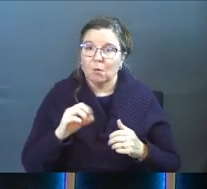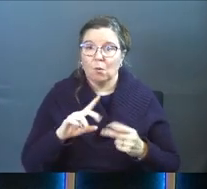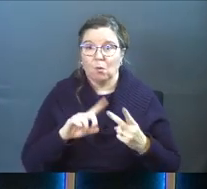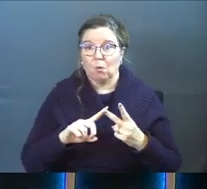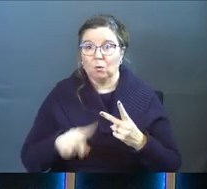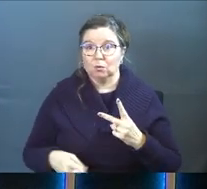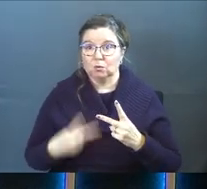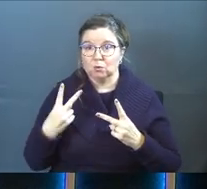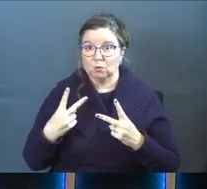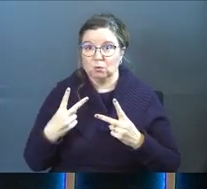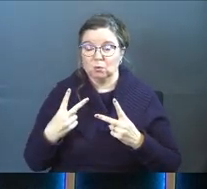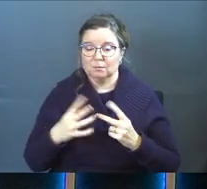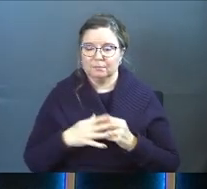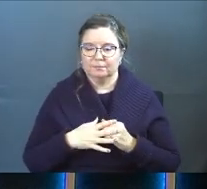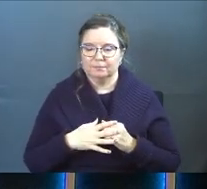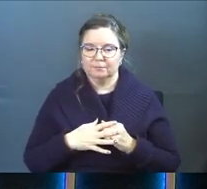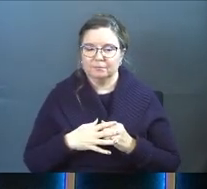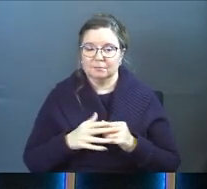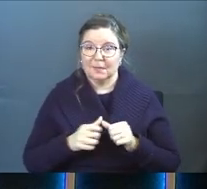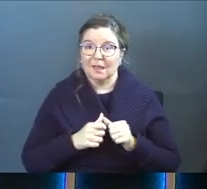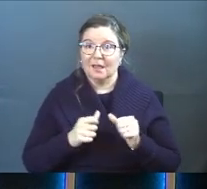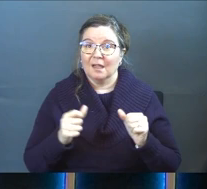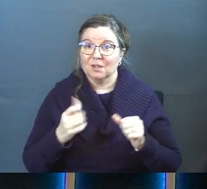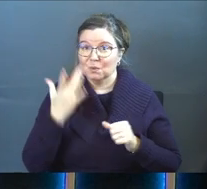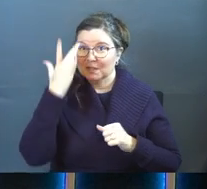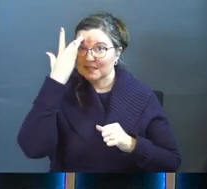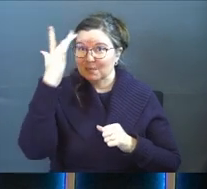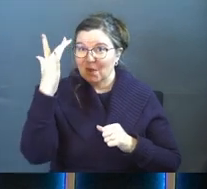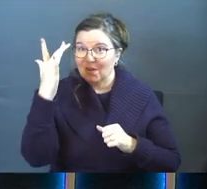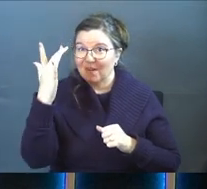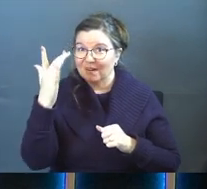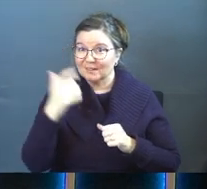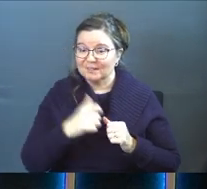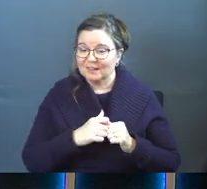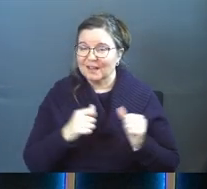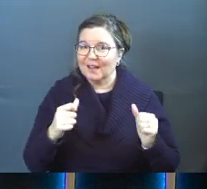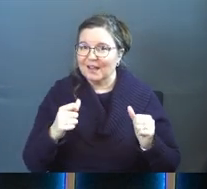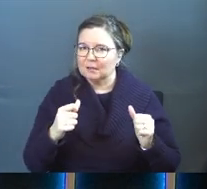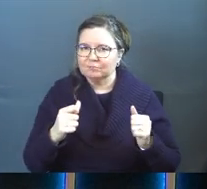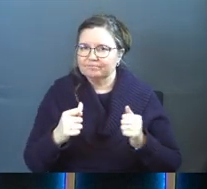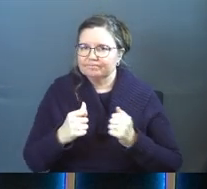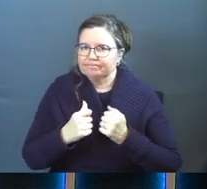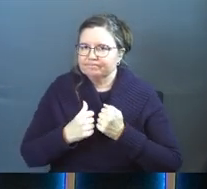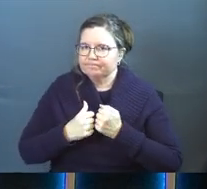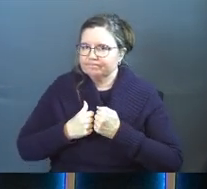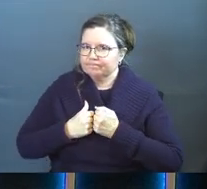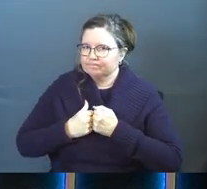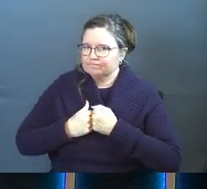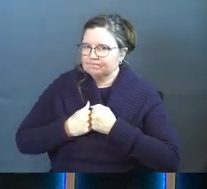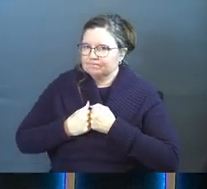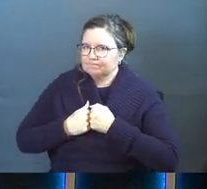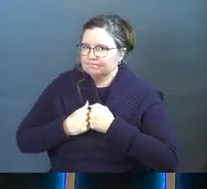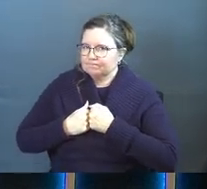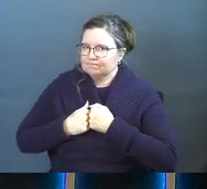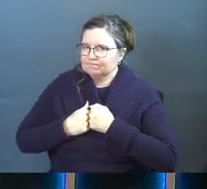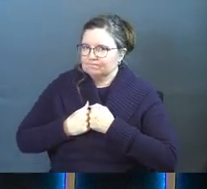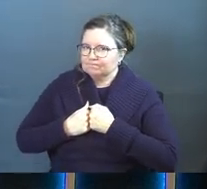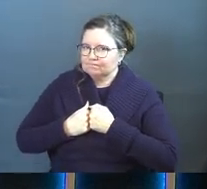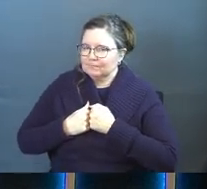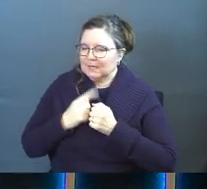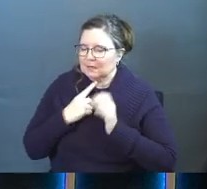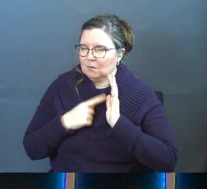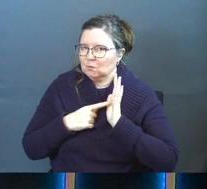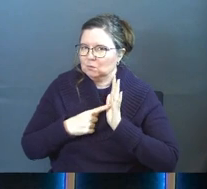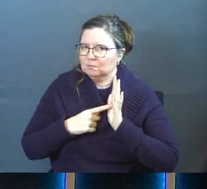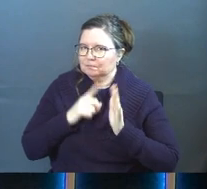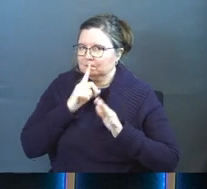Or option number two is you get smart to it, and you say, well, I'm just going to hold back. I'm going to hold